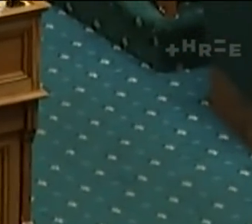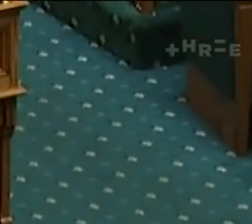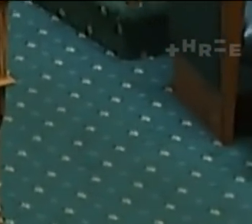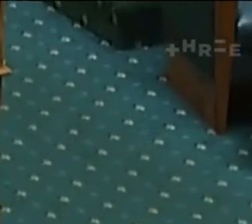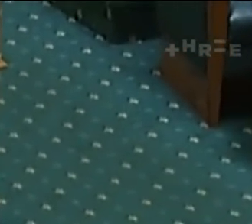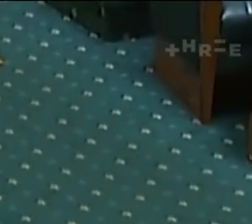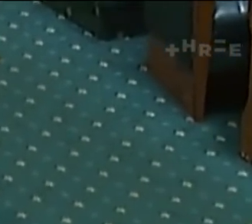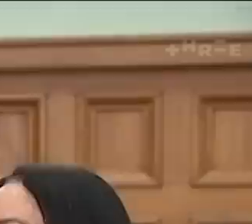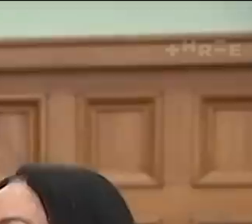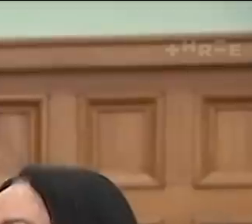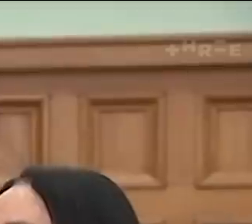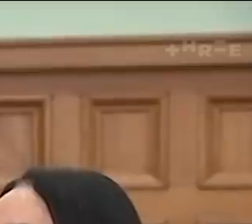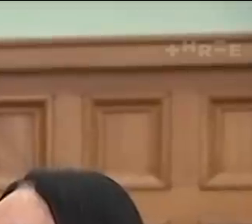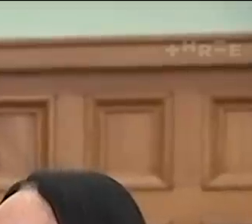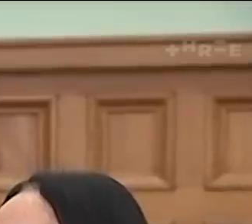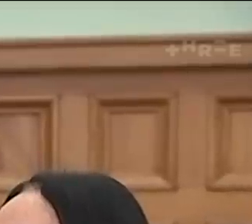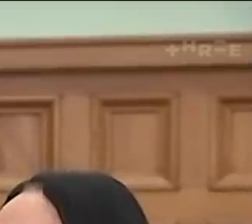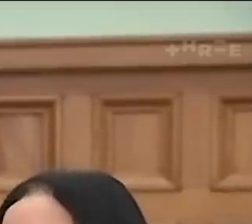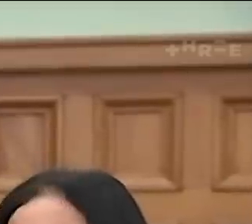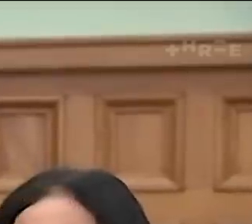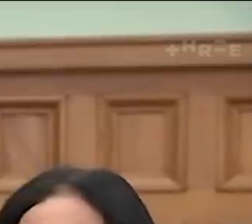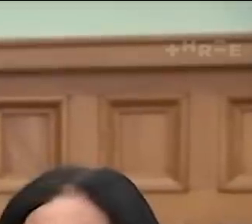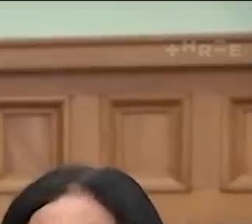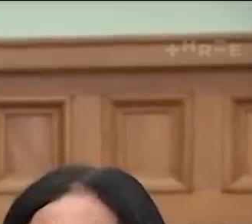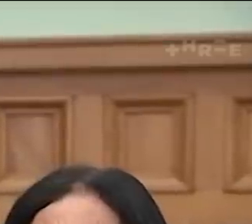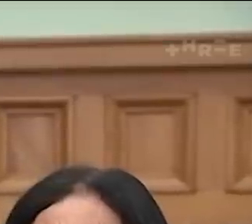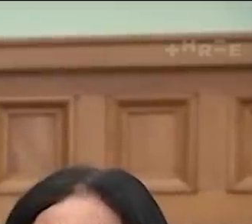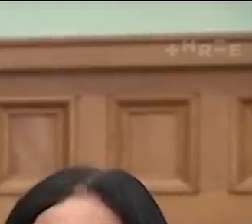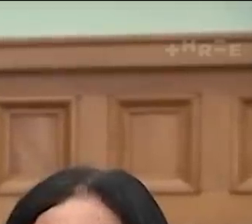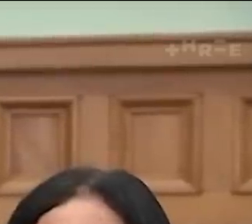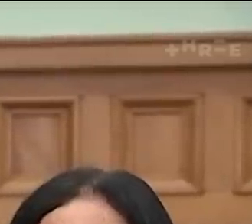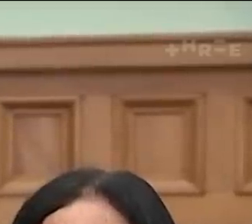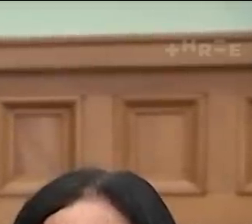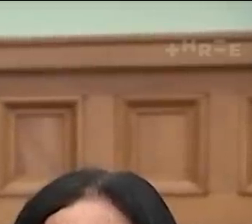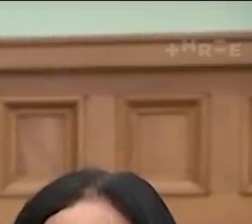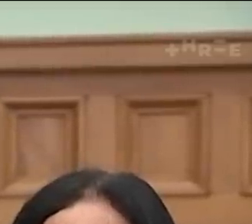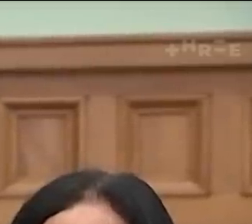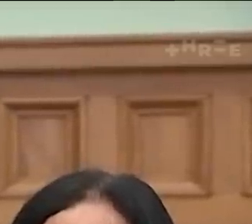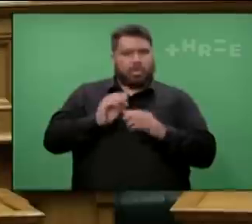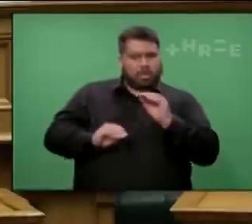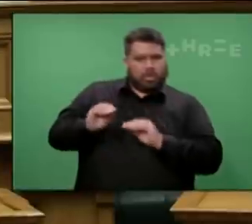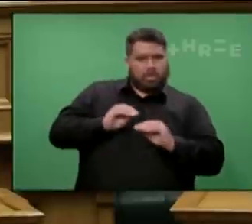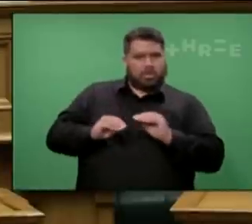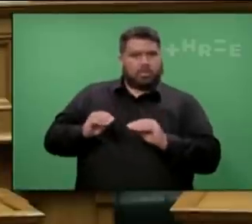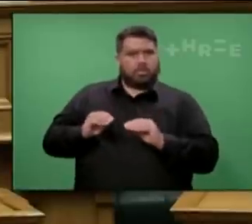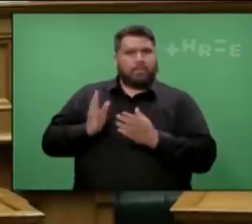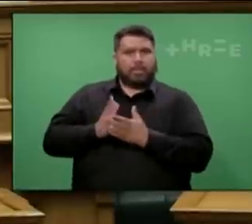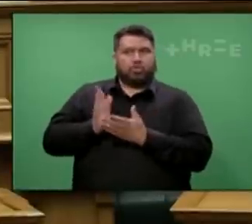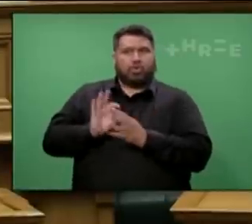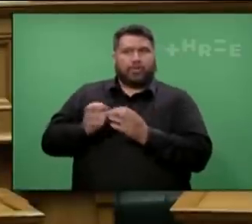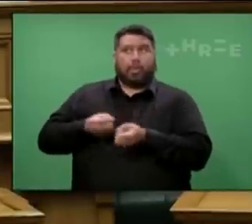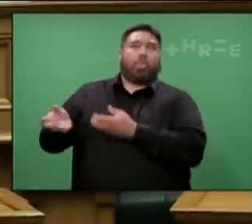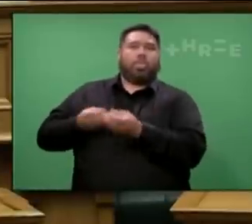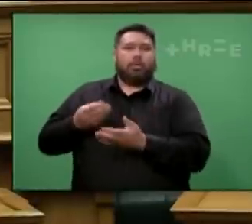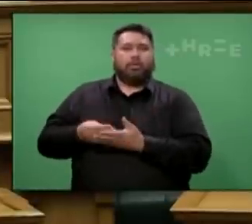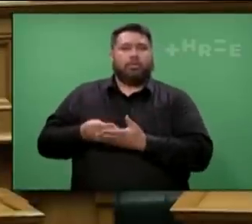neighbour even further. David Seymour's a disgrace. He uses his Māori whakapapa to weaponise against his own people. What sparked the